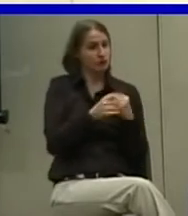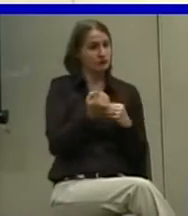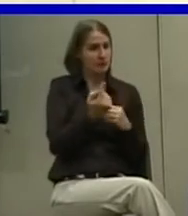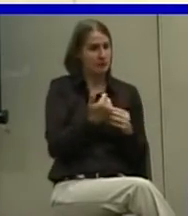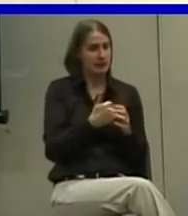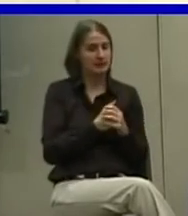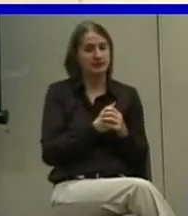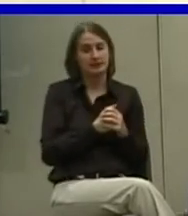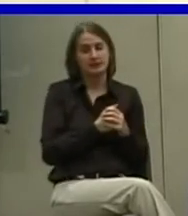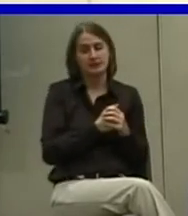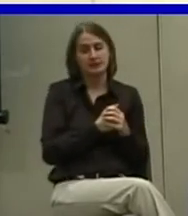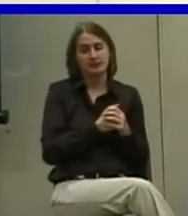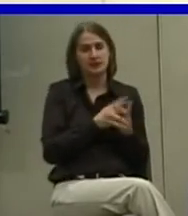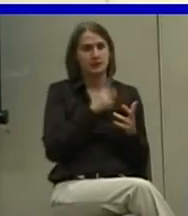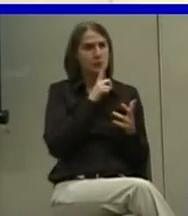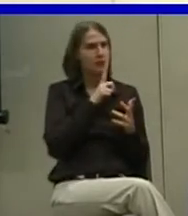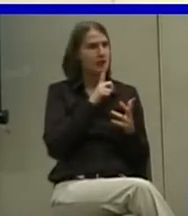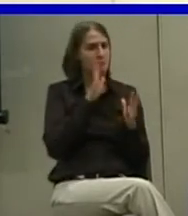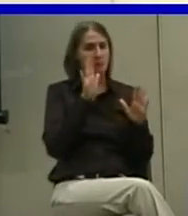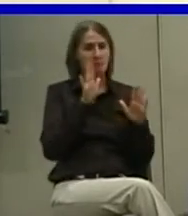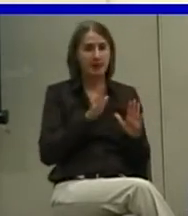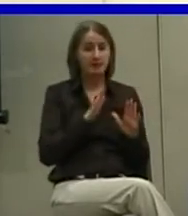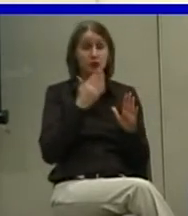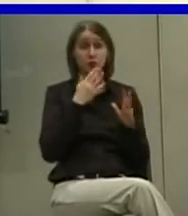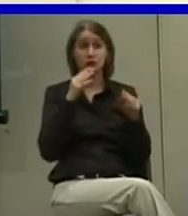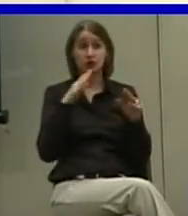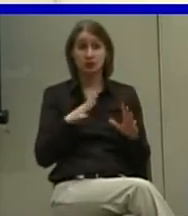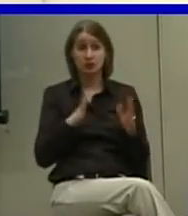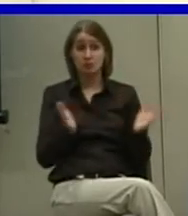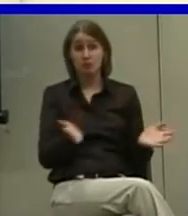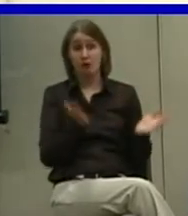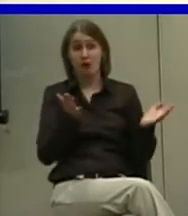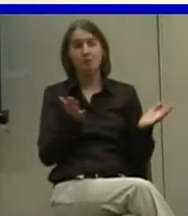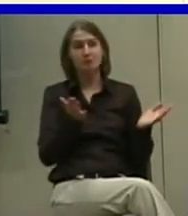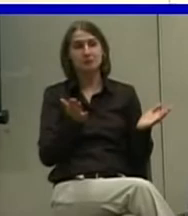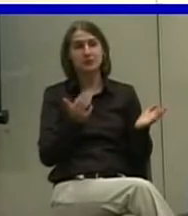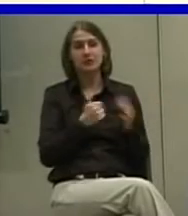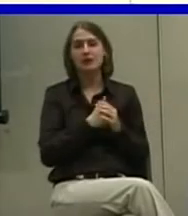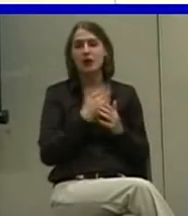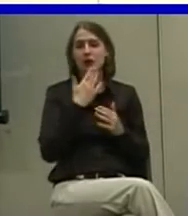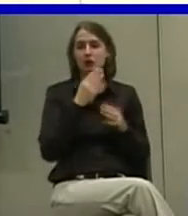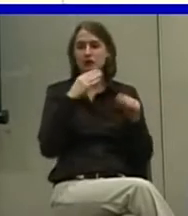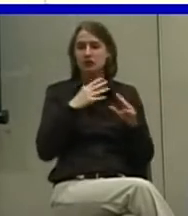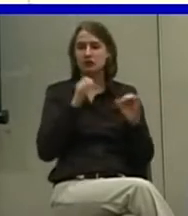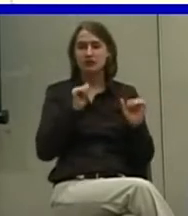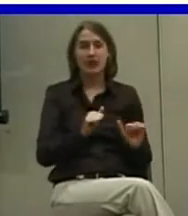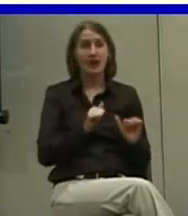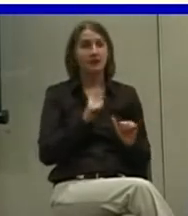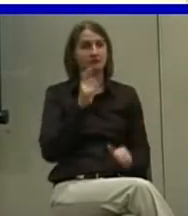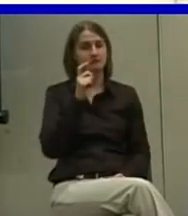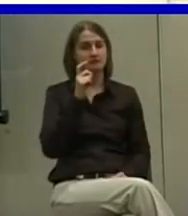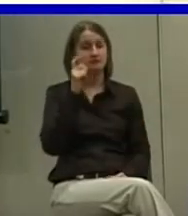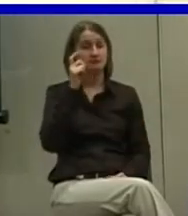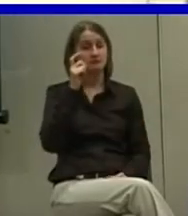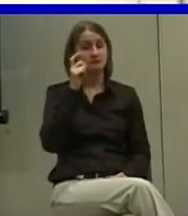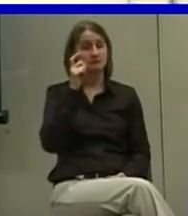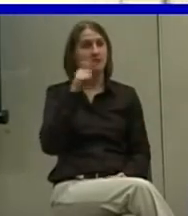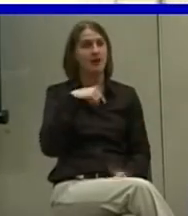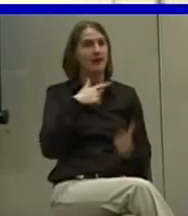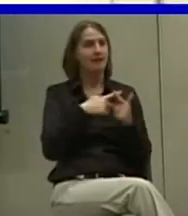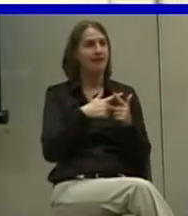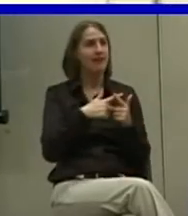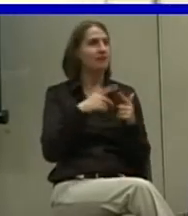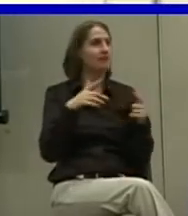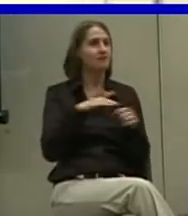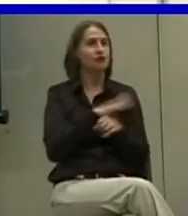It's amazing the subtleties of a good teacher prompt. A good teacher can raise one eyebrow and make the entire class do